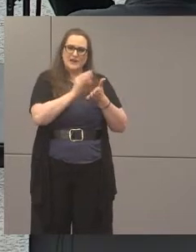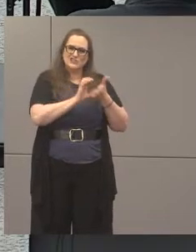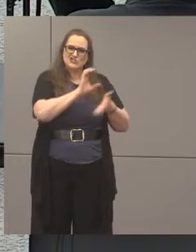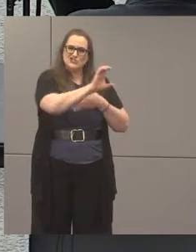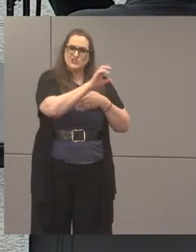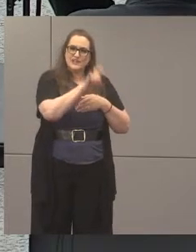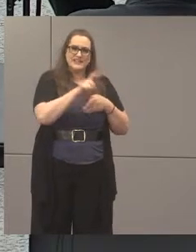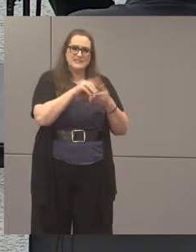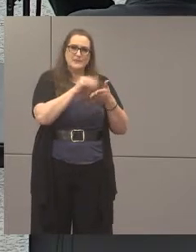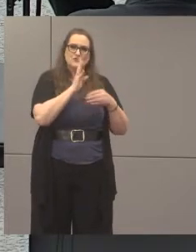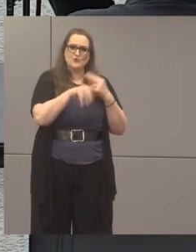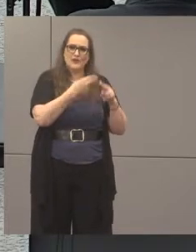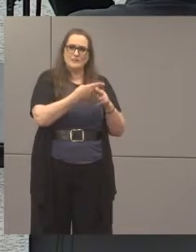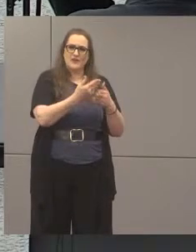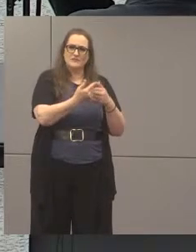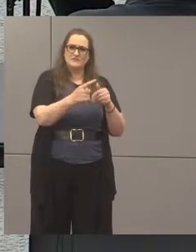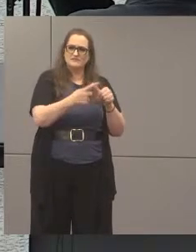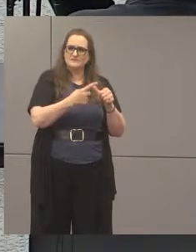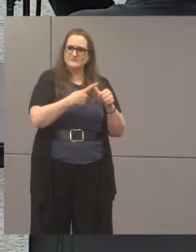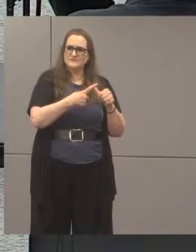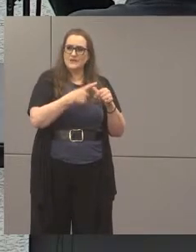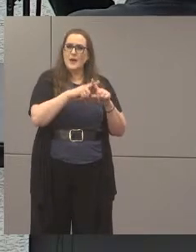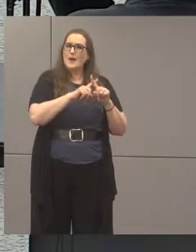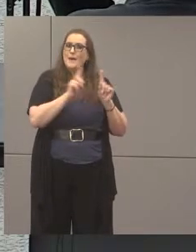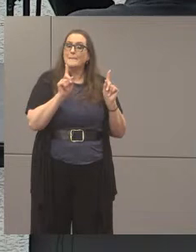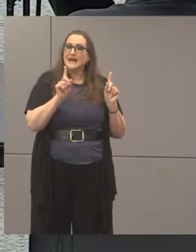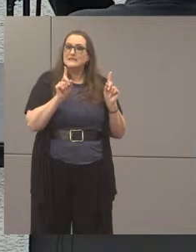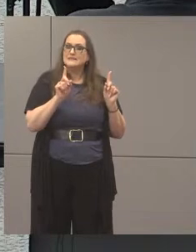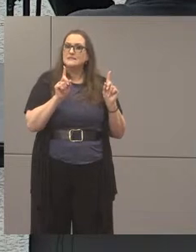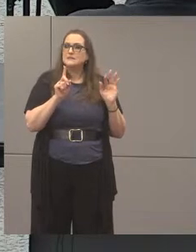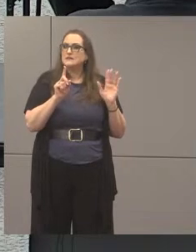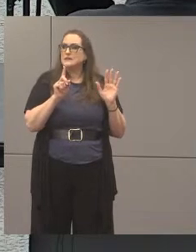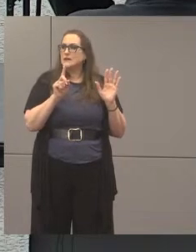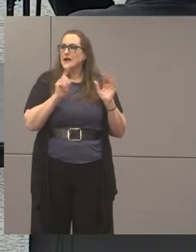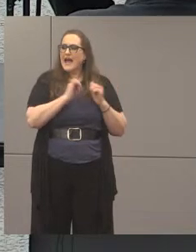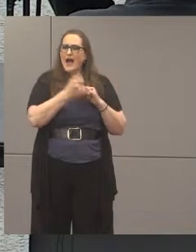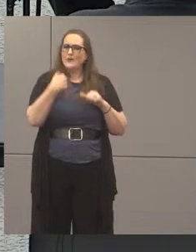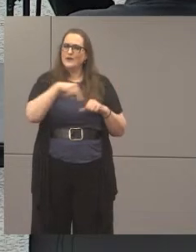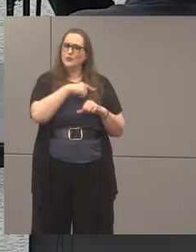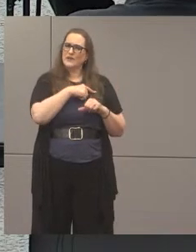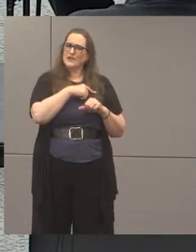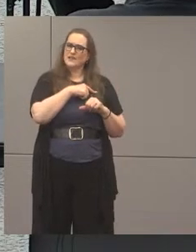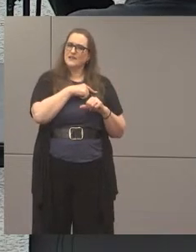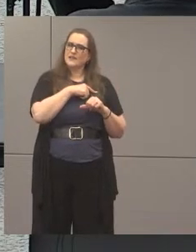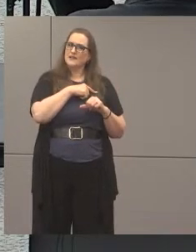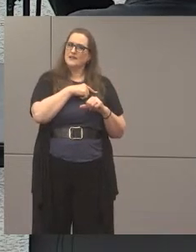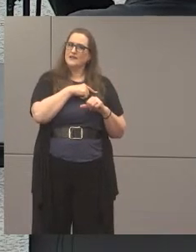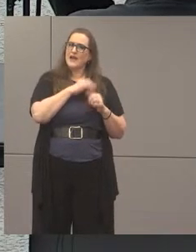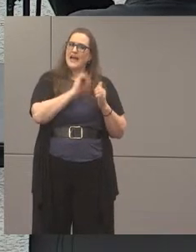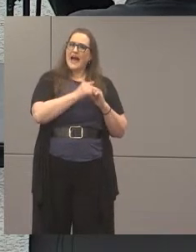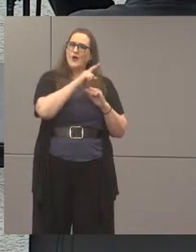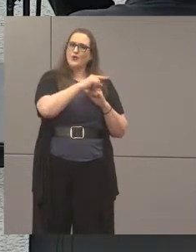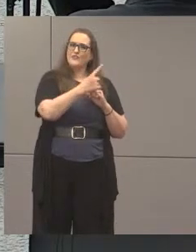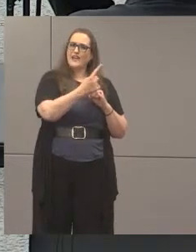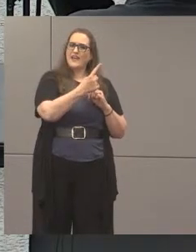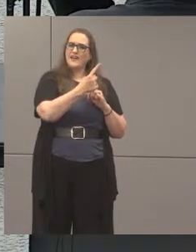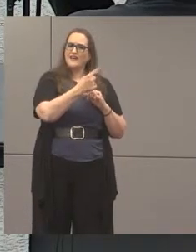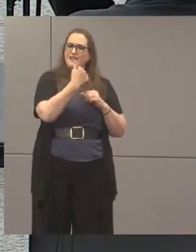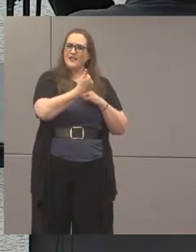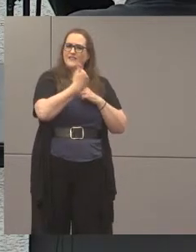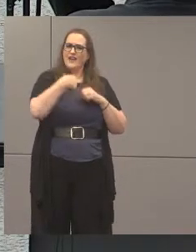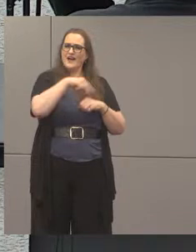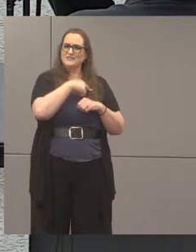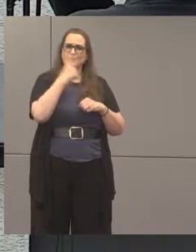to be talked about. But how can they come after us for that